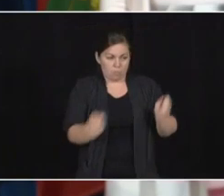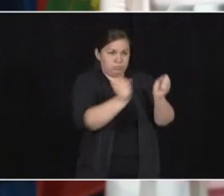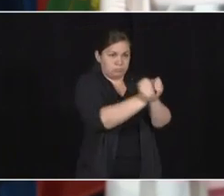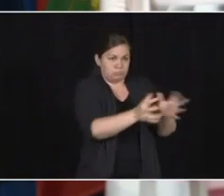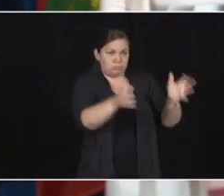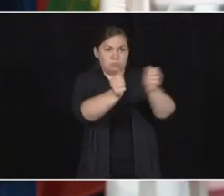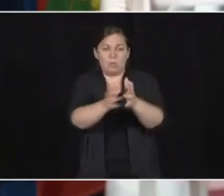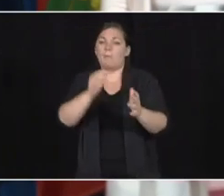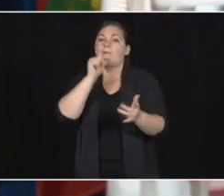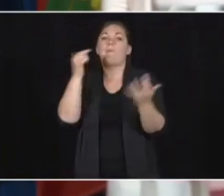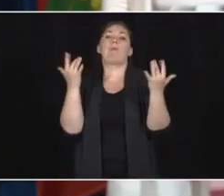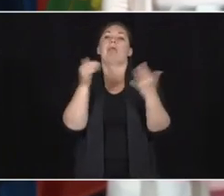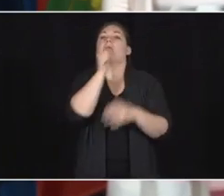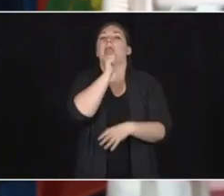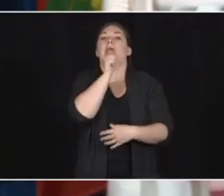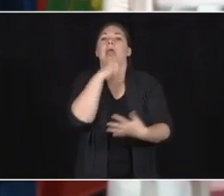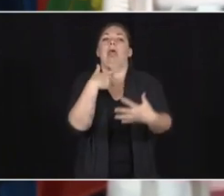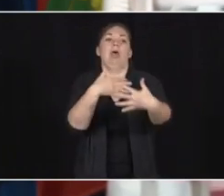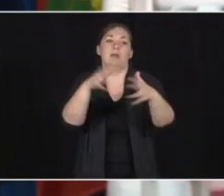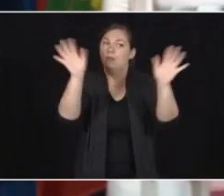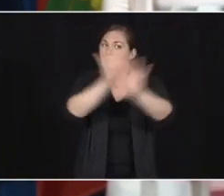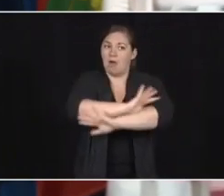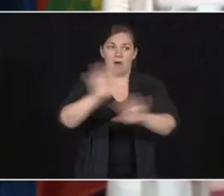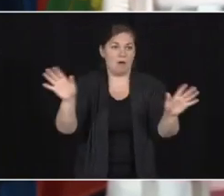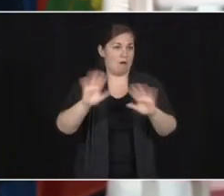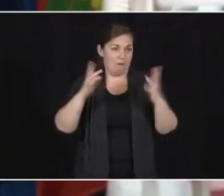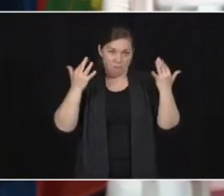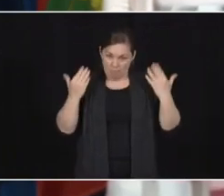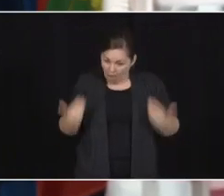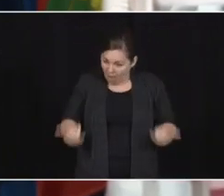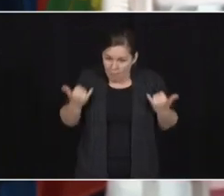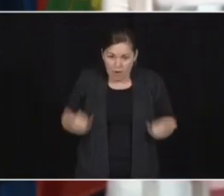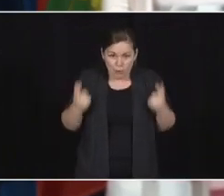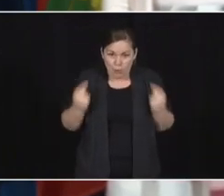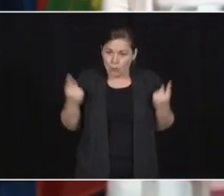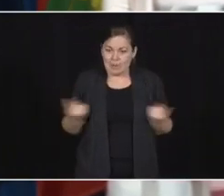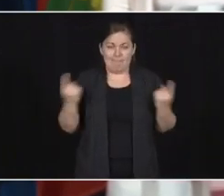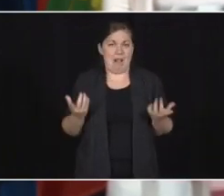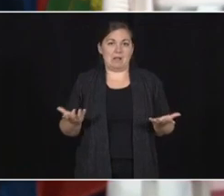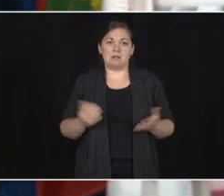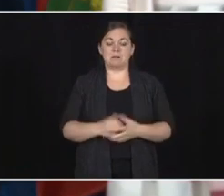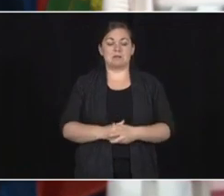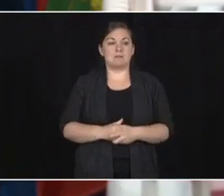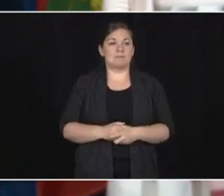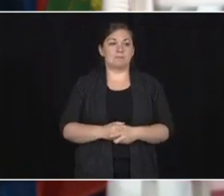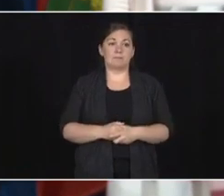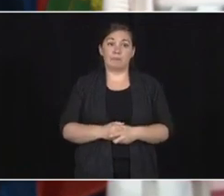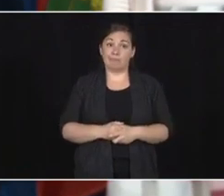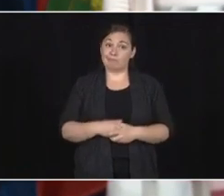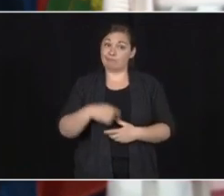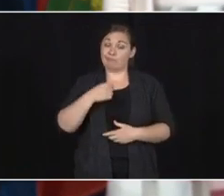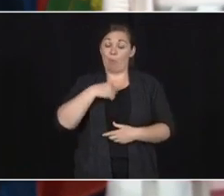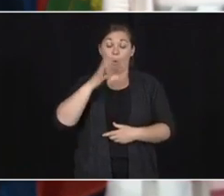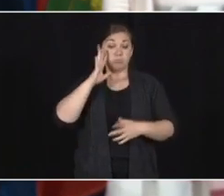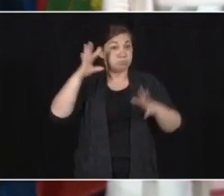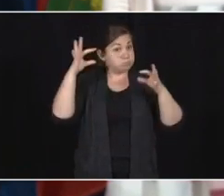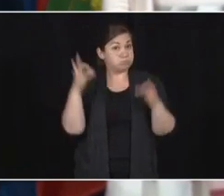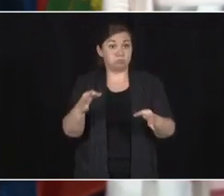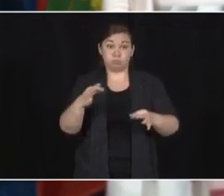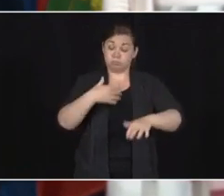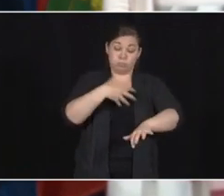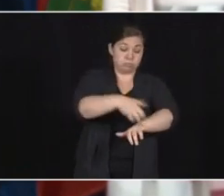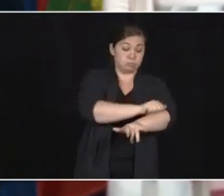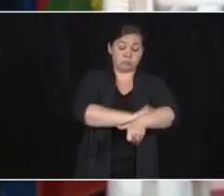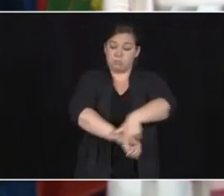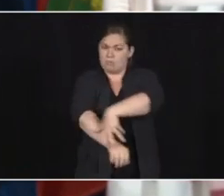Everything we need to do is now, and that's why I've been very decisive. This is what we're doing. This is where we're